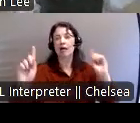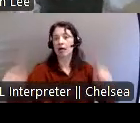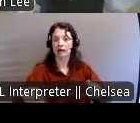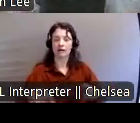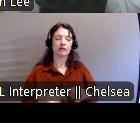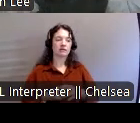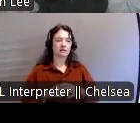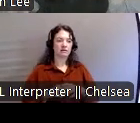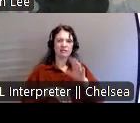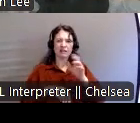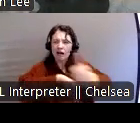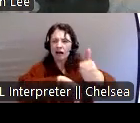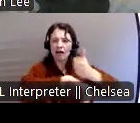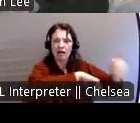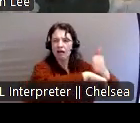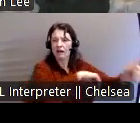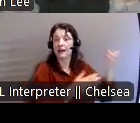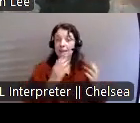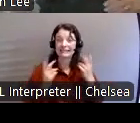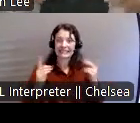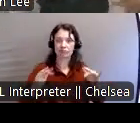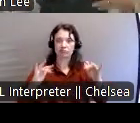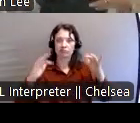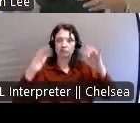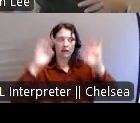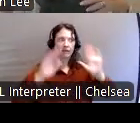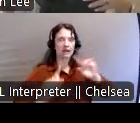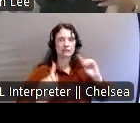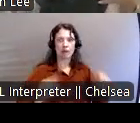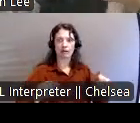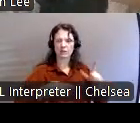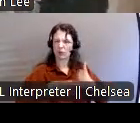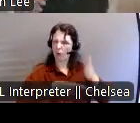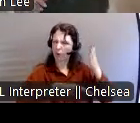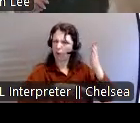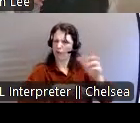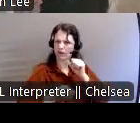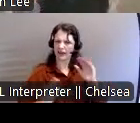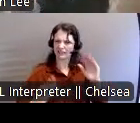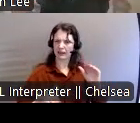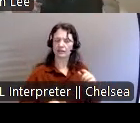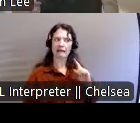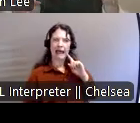allegations and escalation of reaction. So, I believe that my partner is having an affair with the